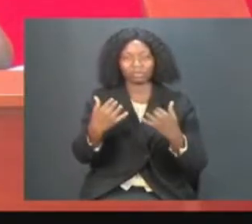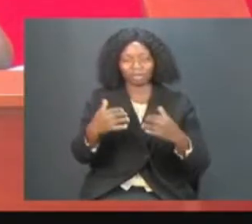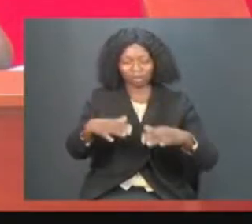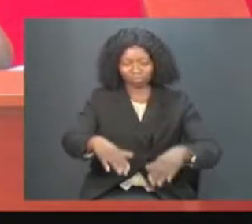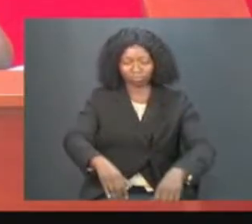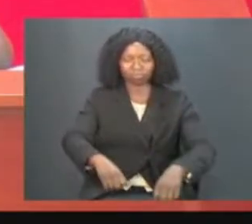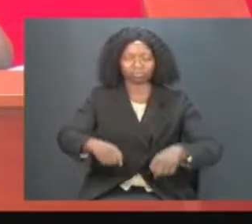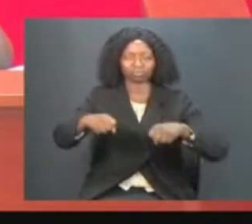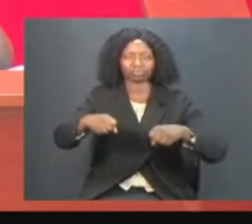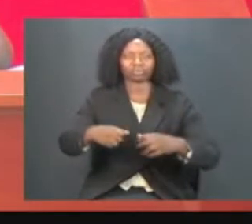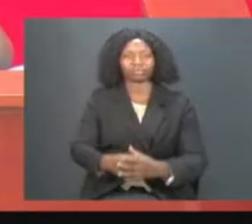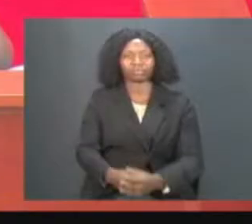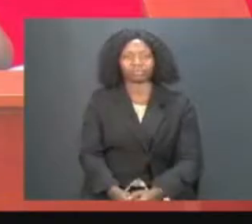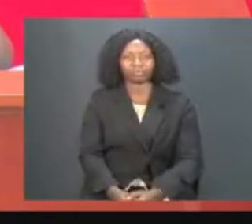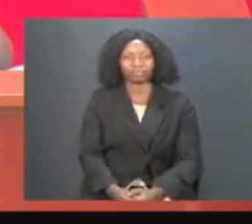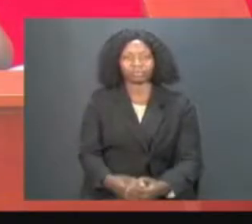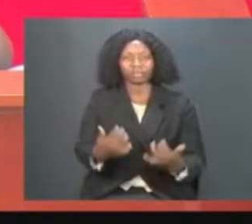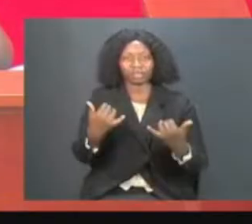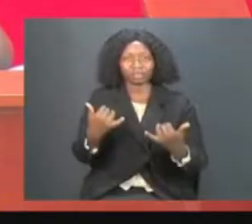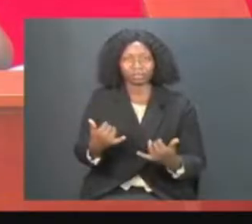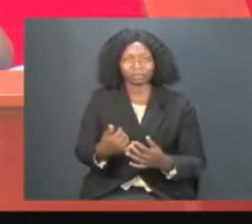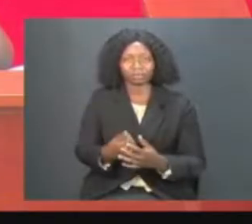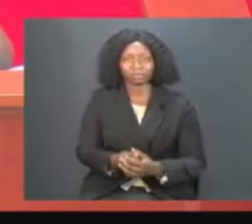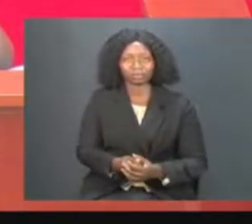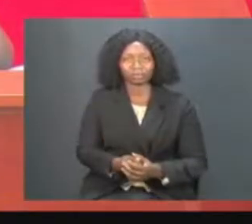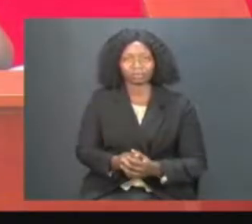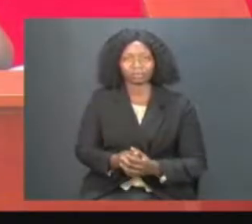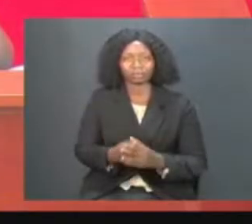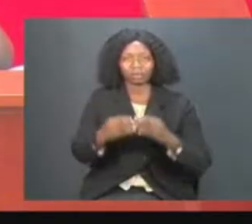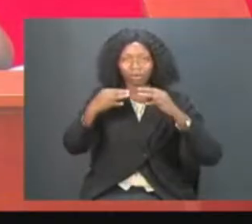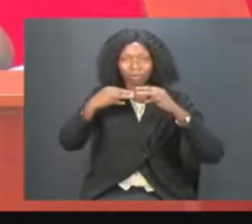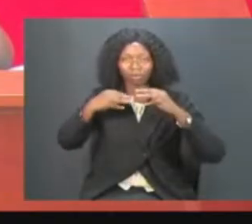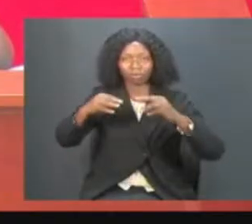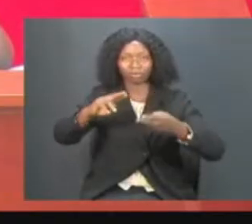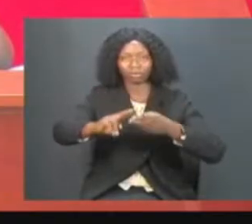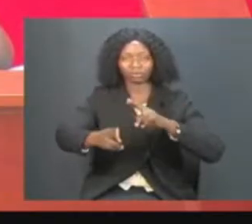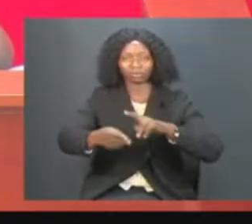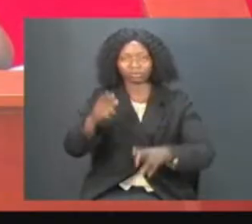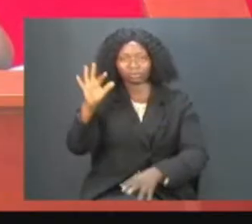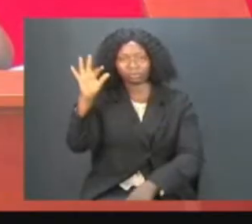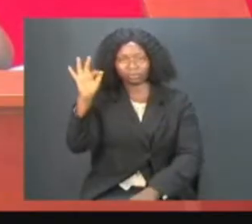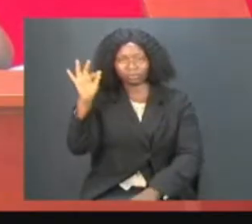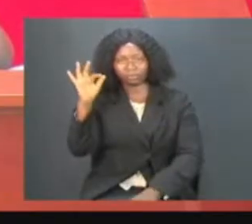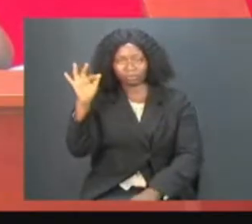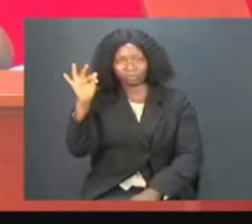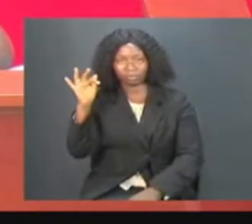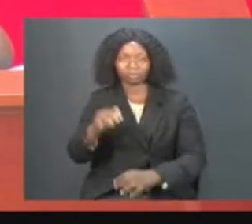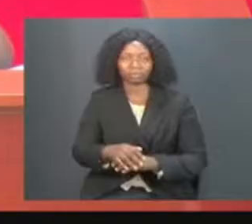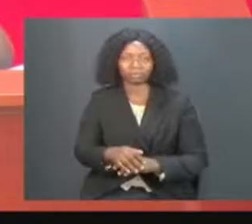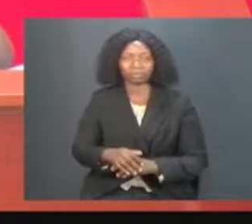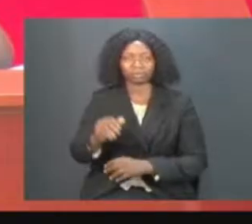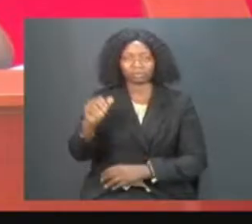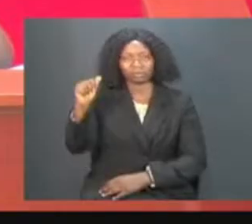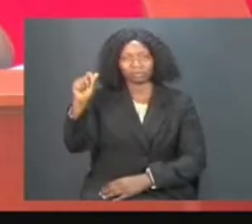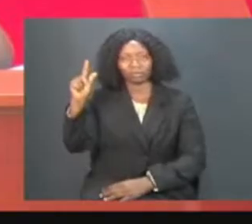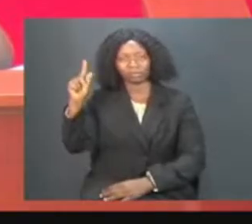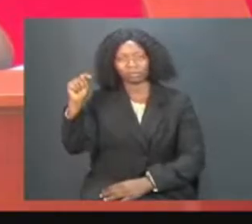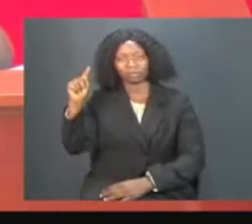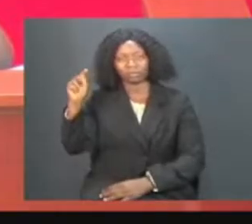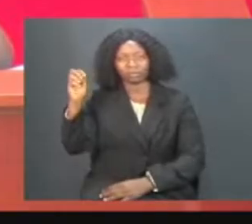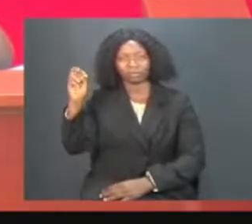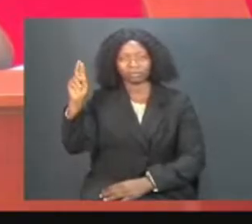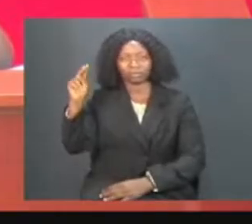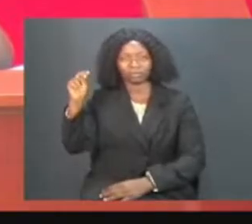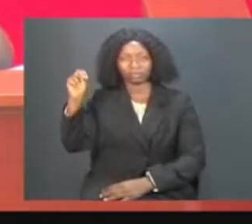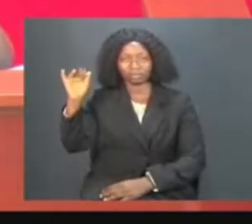adopted. Now, consequential motion numbered 19, Attorney General and Minister for Justice.